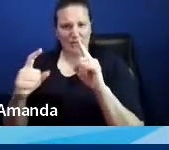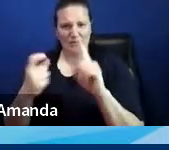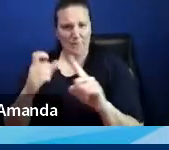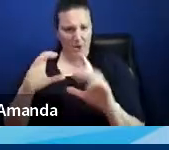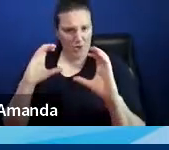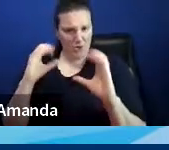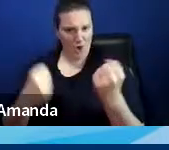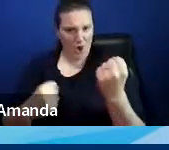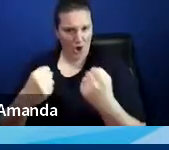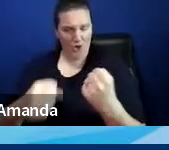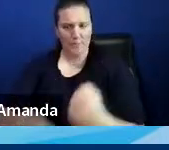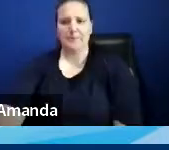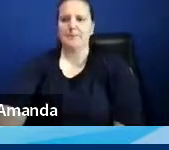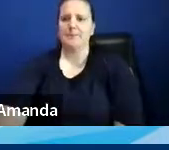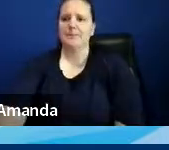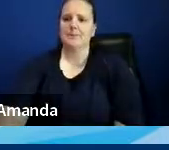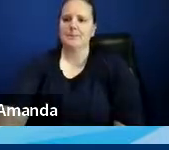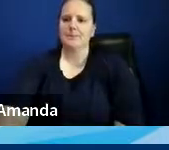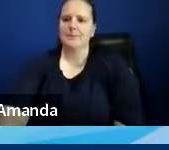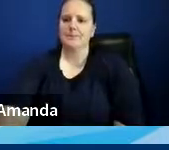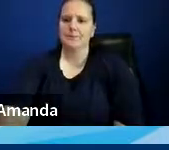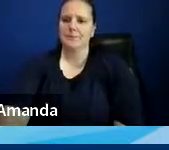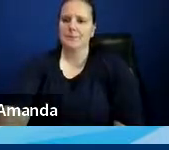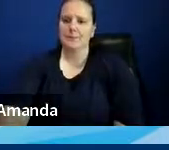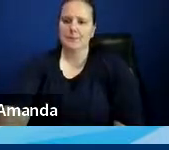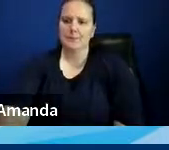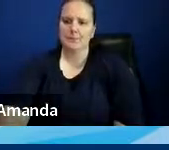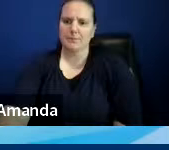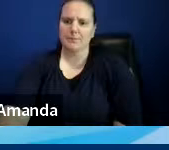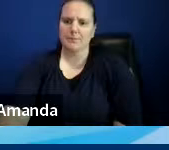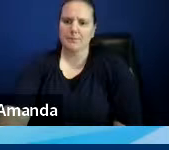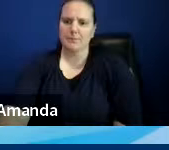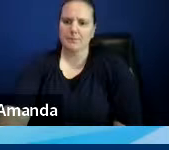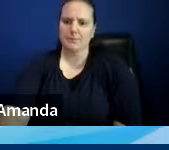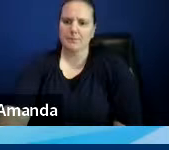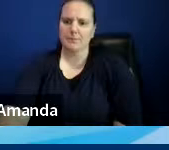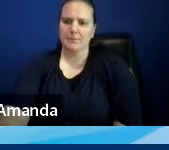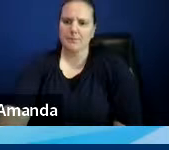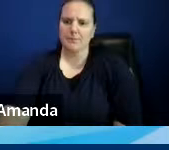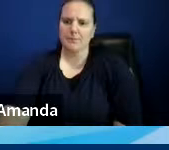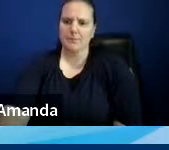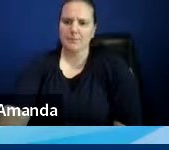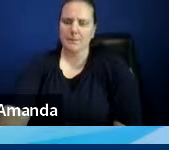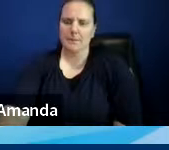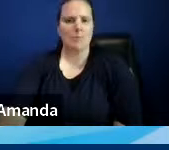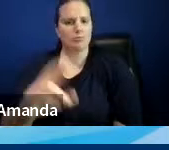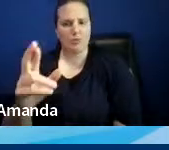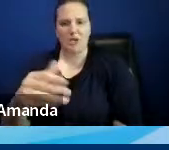car. So I am ready to go, and we can move to the next slide.